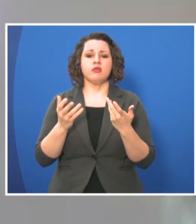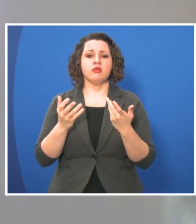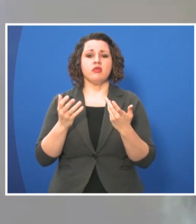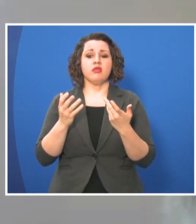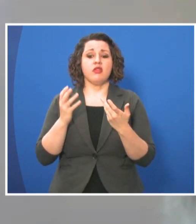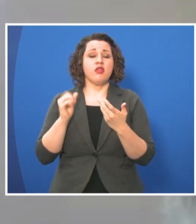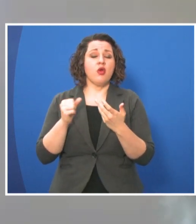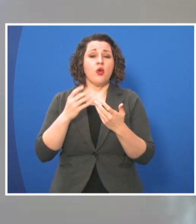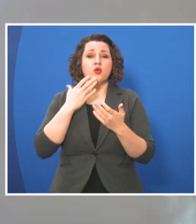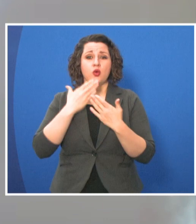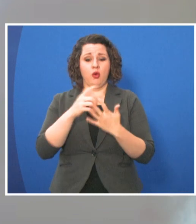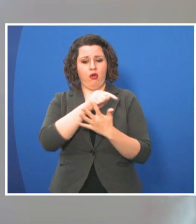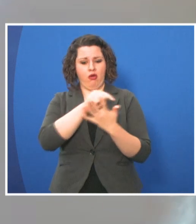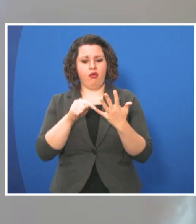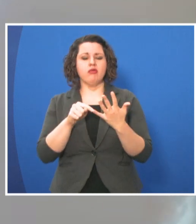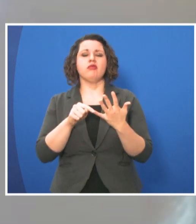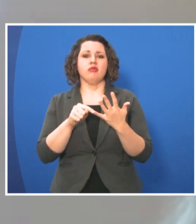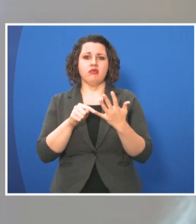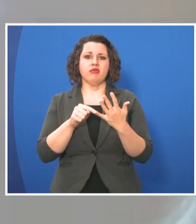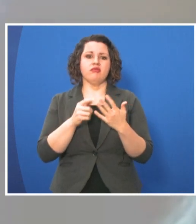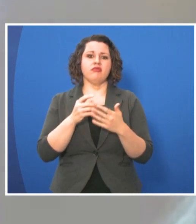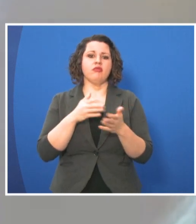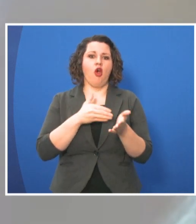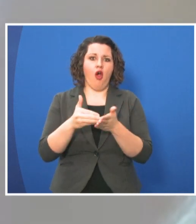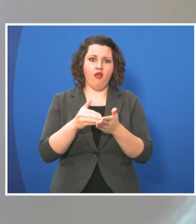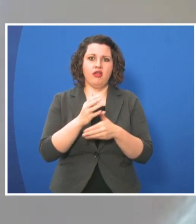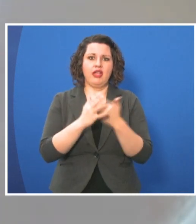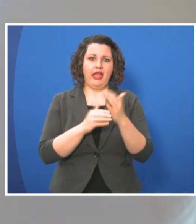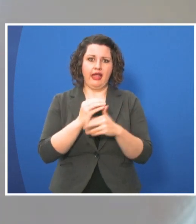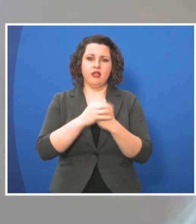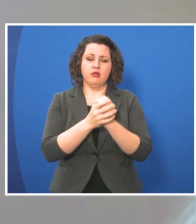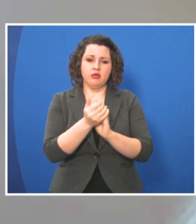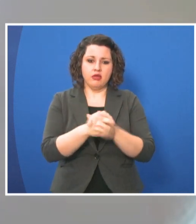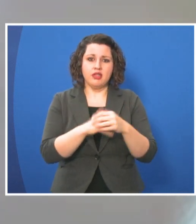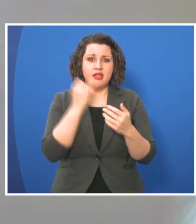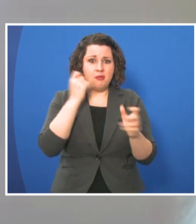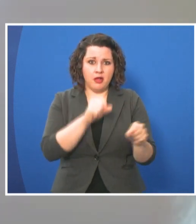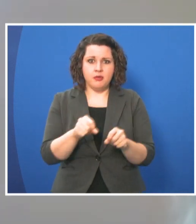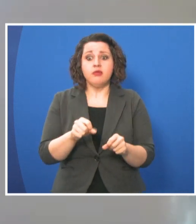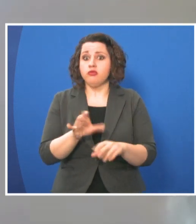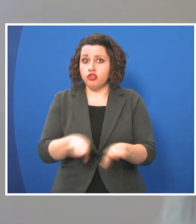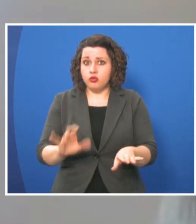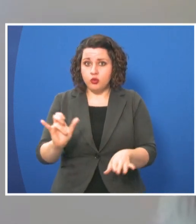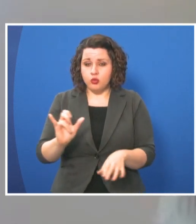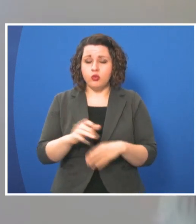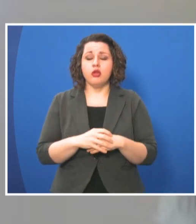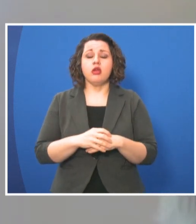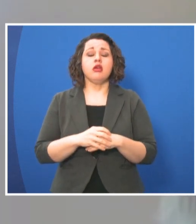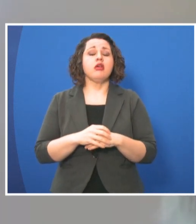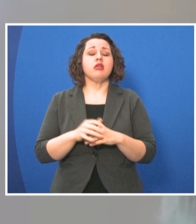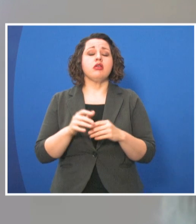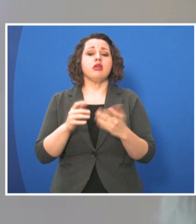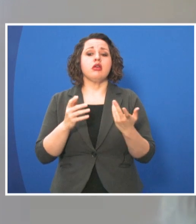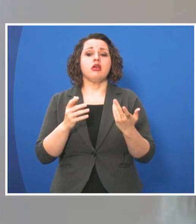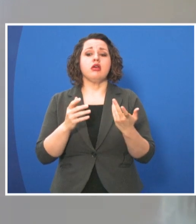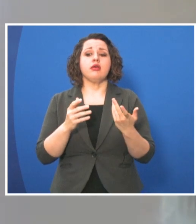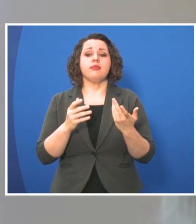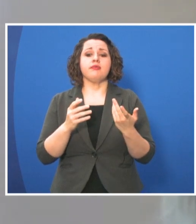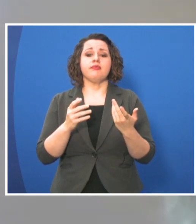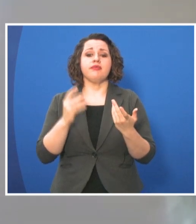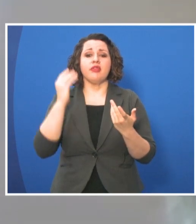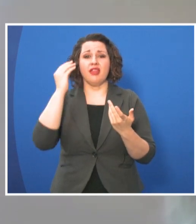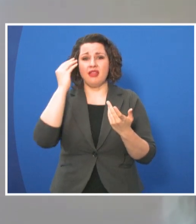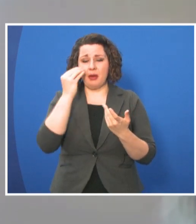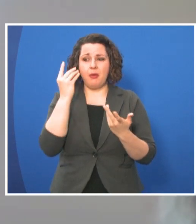good public health measures like frequent hand washing when possible, even with children, and also thinking about how, we want to